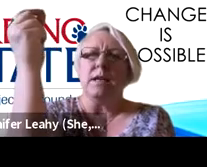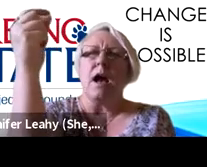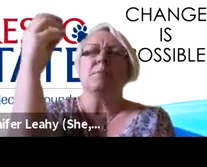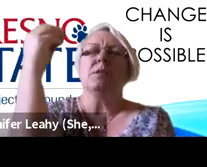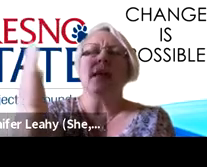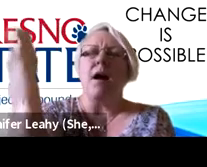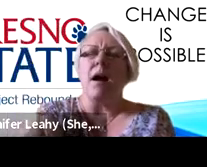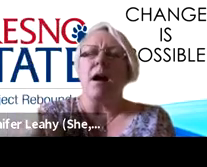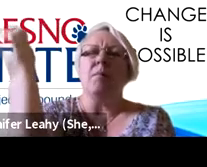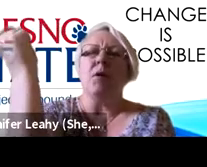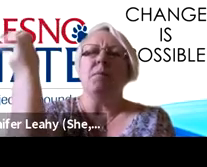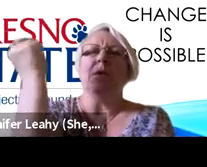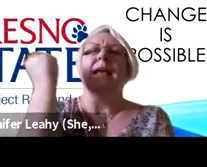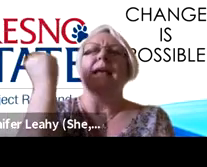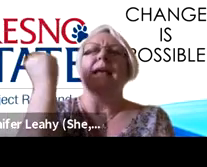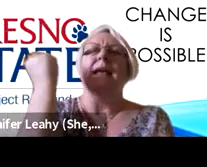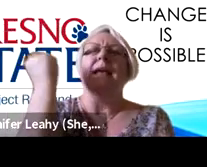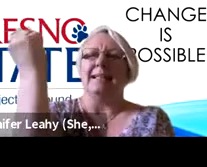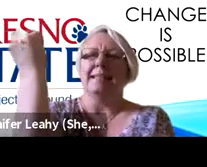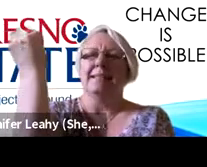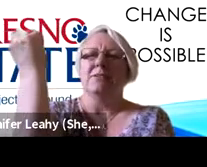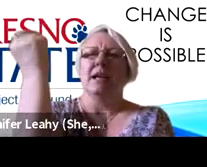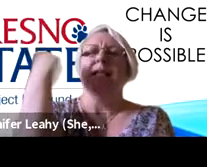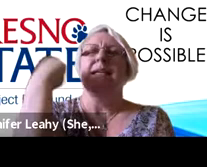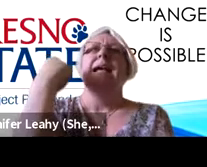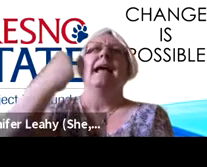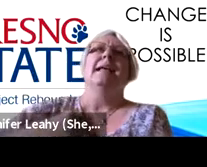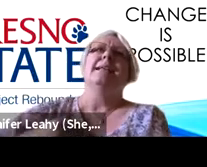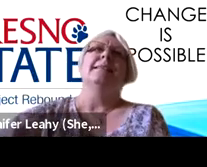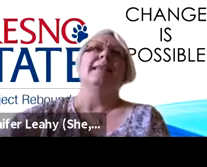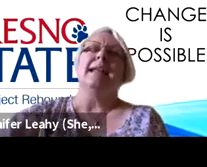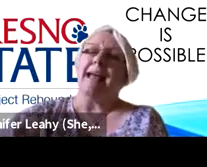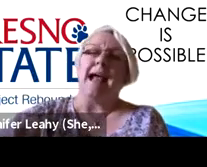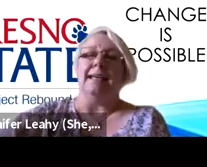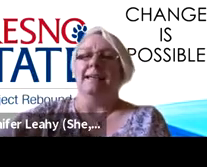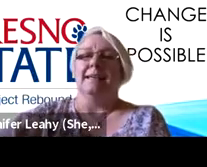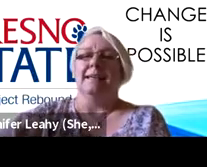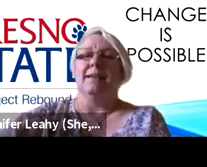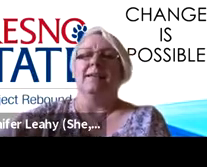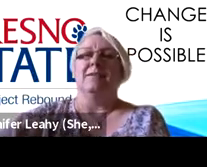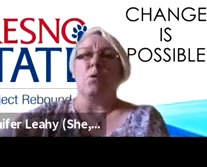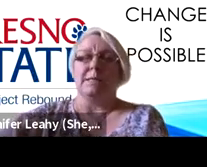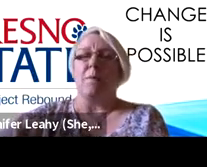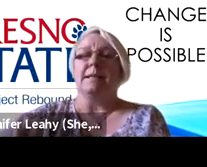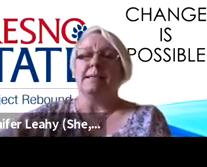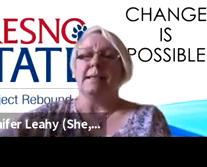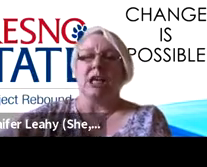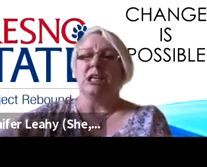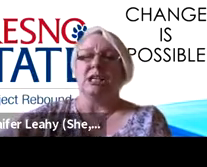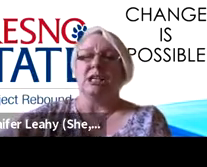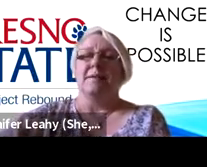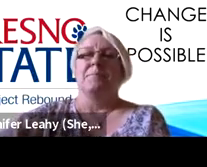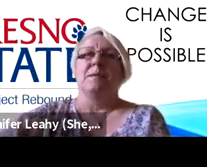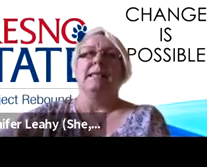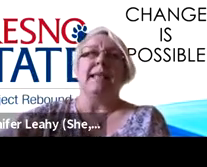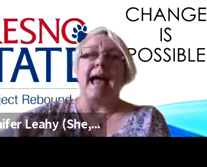the very top, to that aha moment where they get it, right? And that is lacking in correspondence